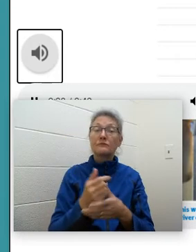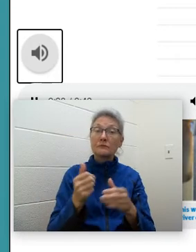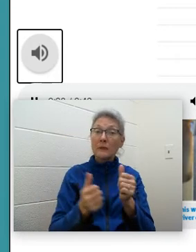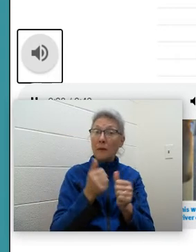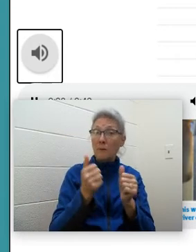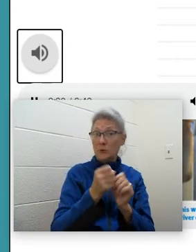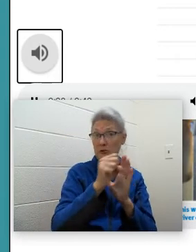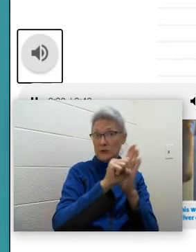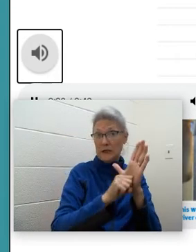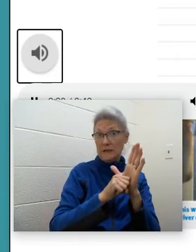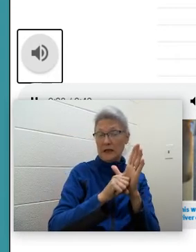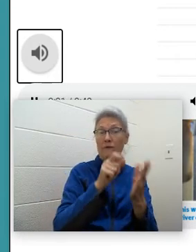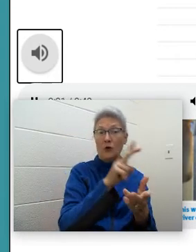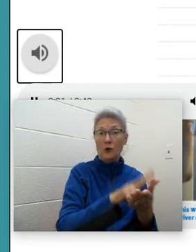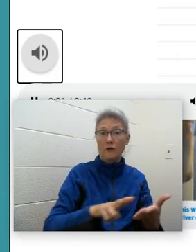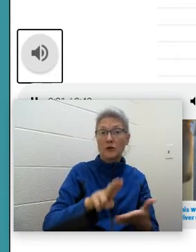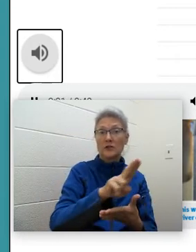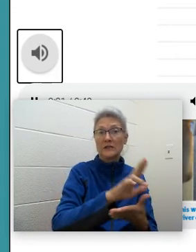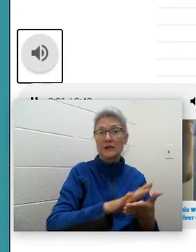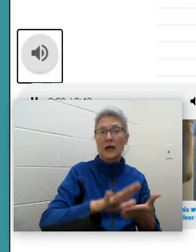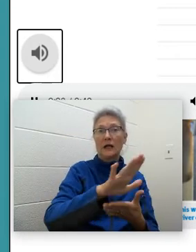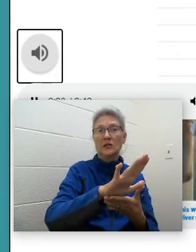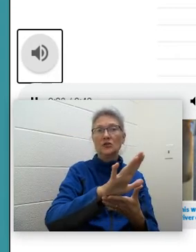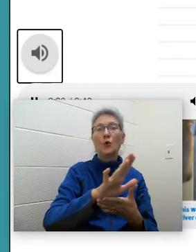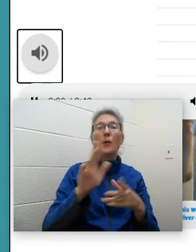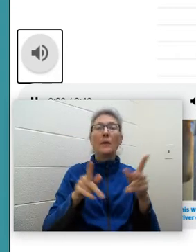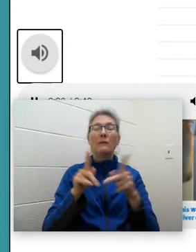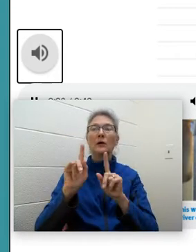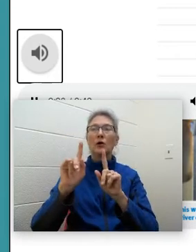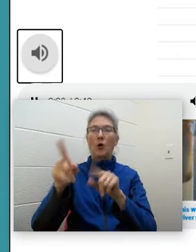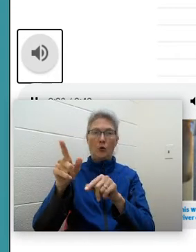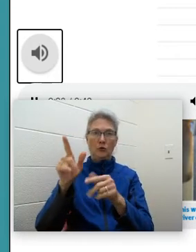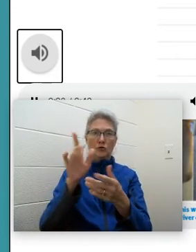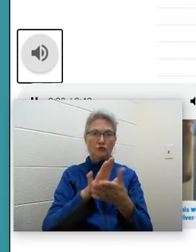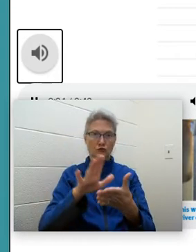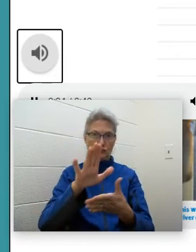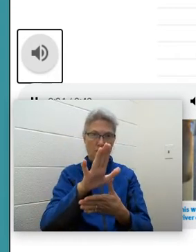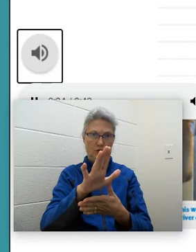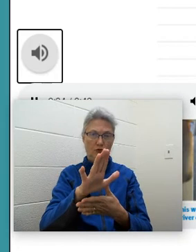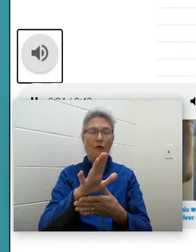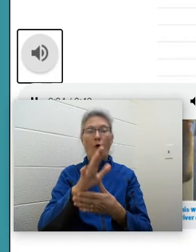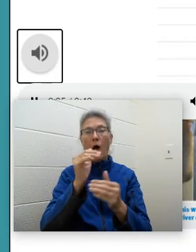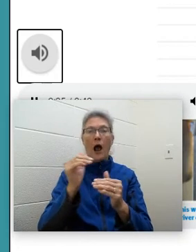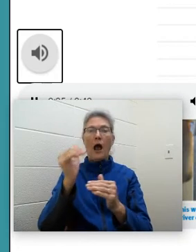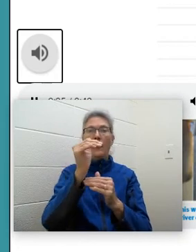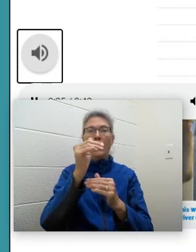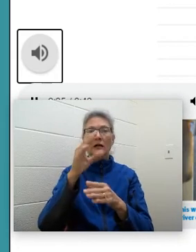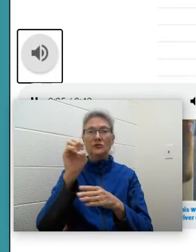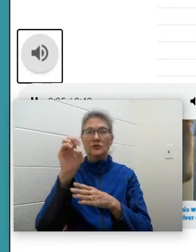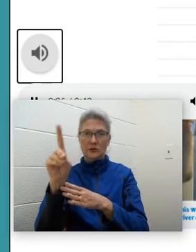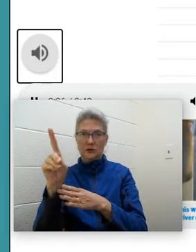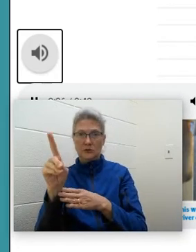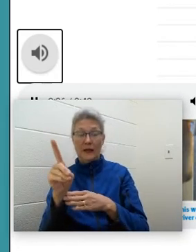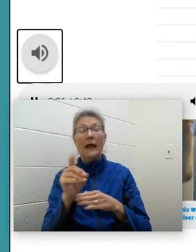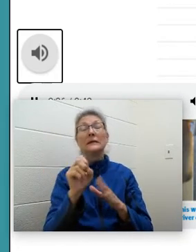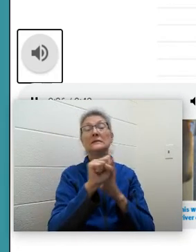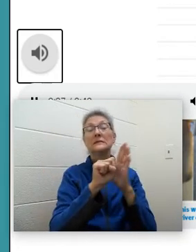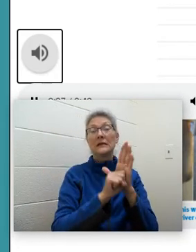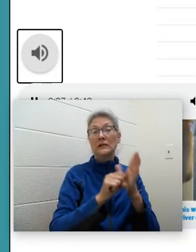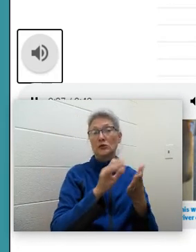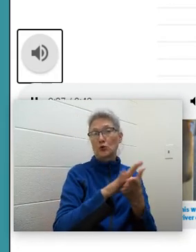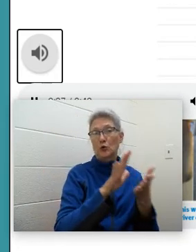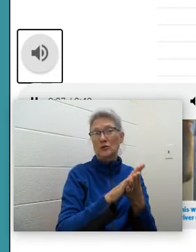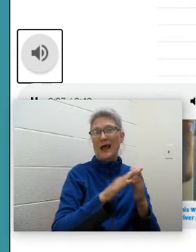higher education. State schools are public institutions and often less expensive than private schools. Funds